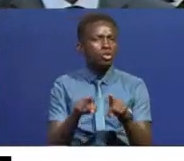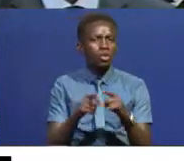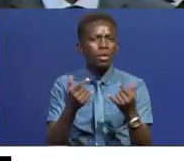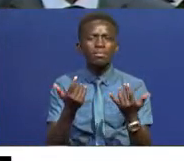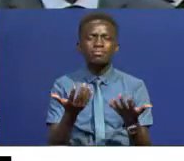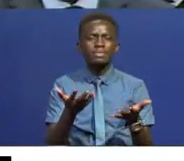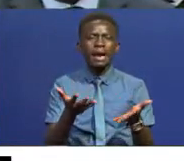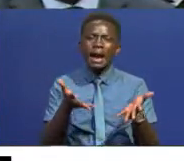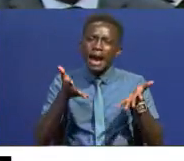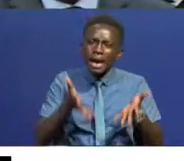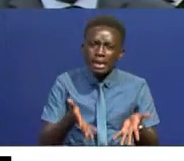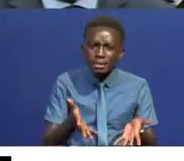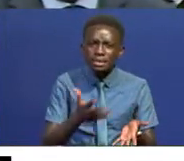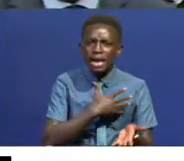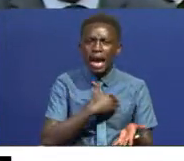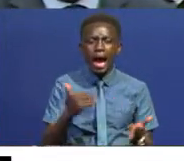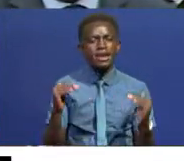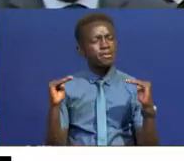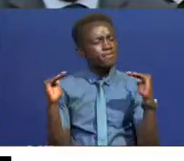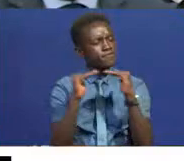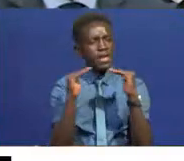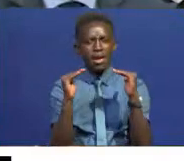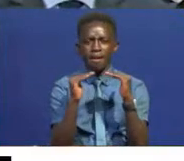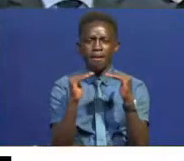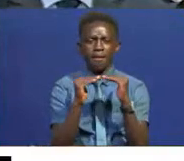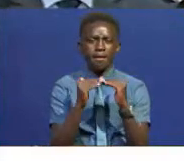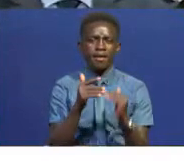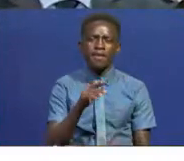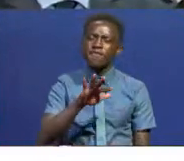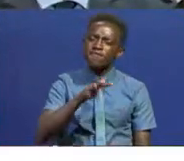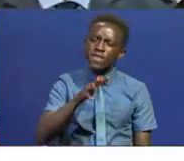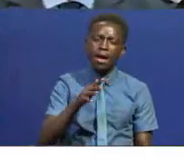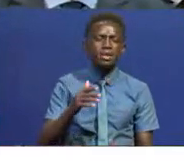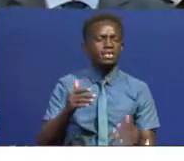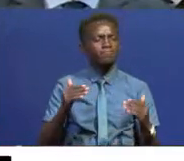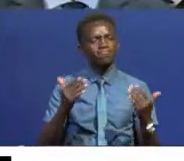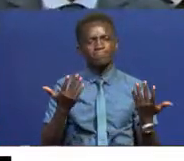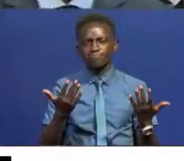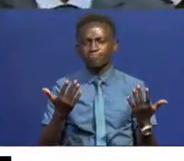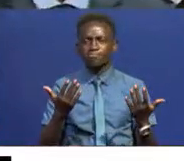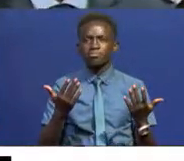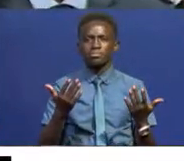and fairly adjudicate on matters with bill.